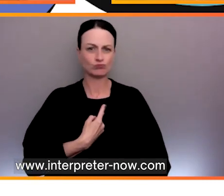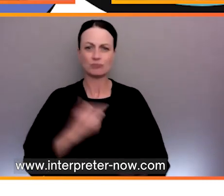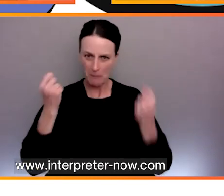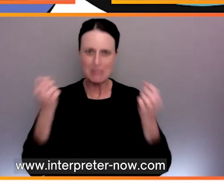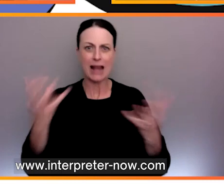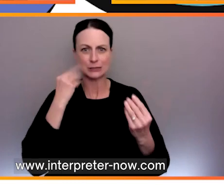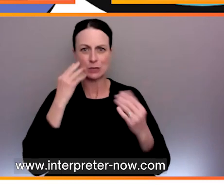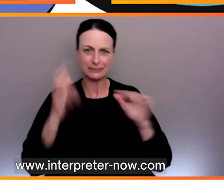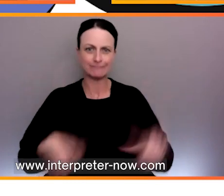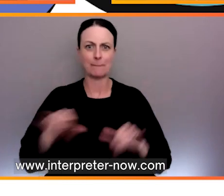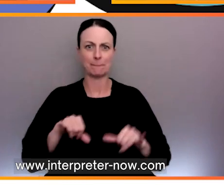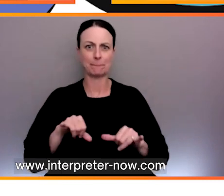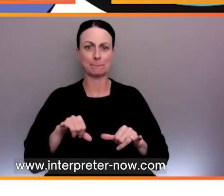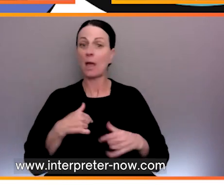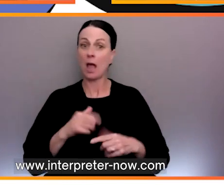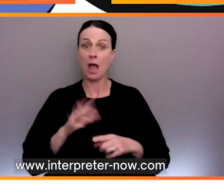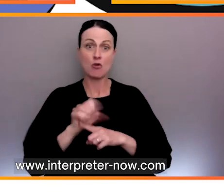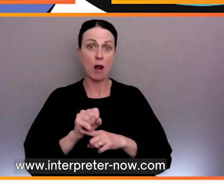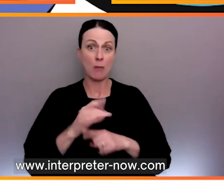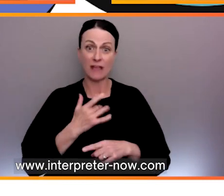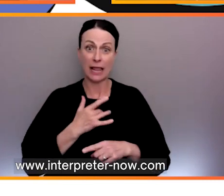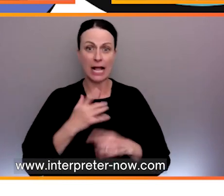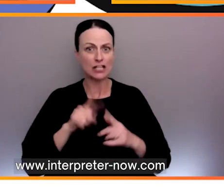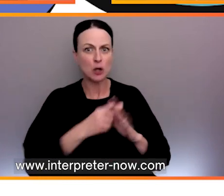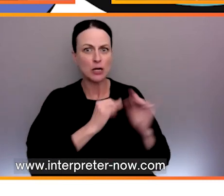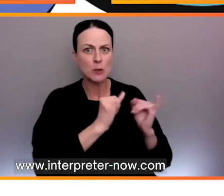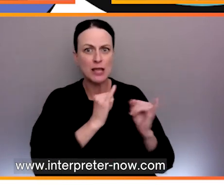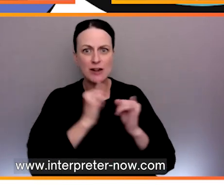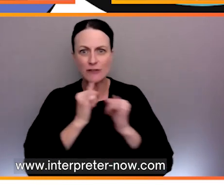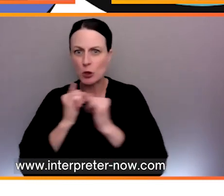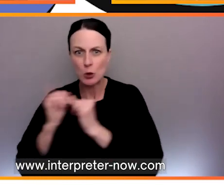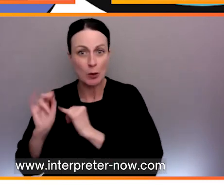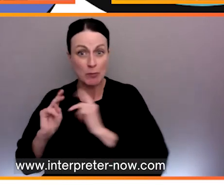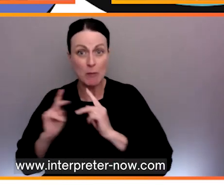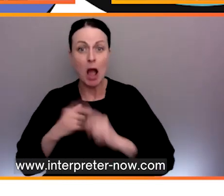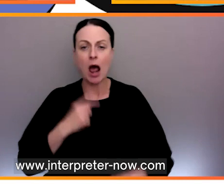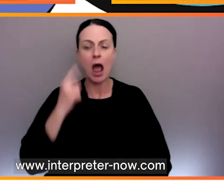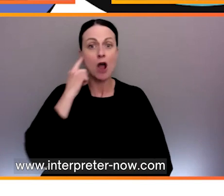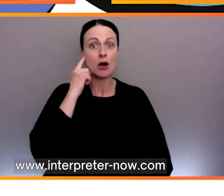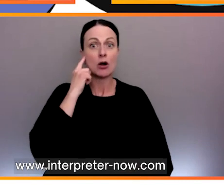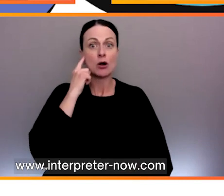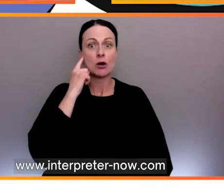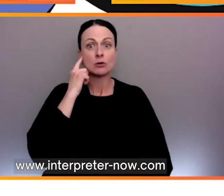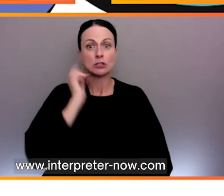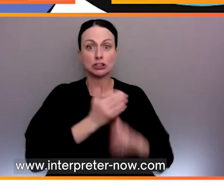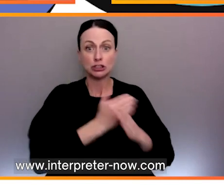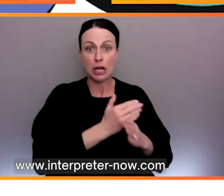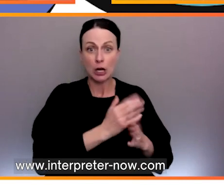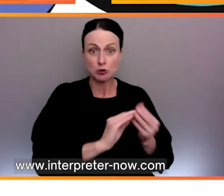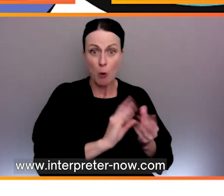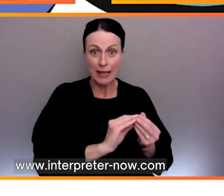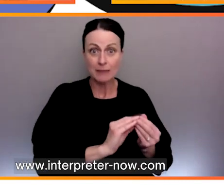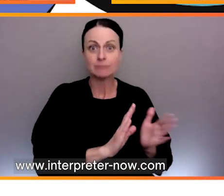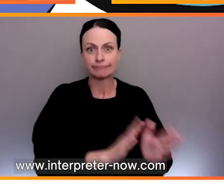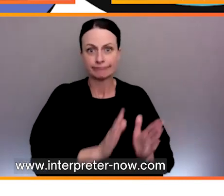worst professional experiences of my life. And most of what I talk about now, because I left my job as an executive